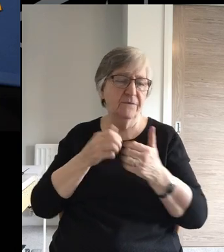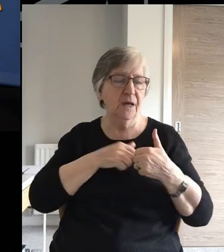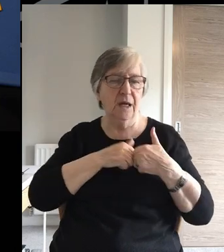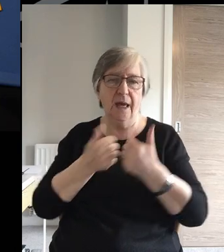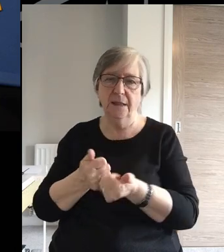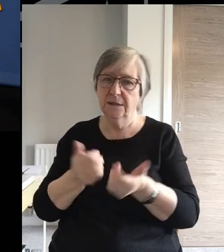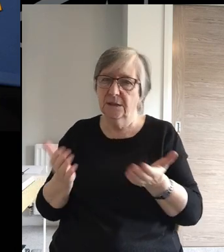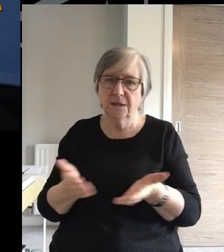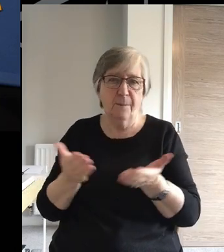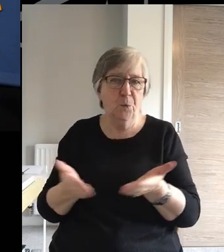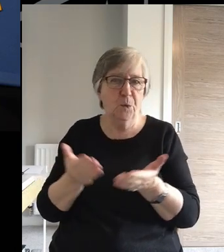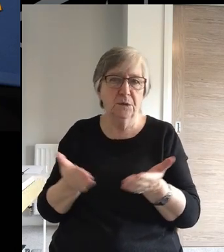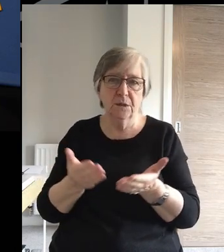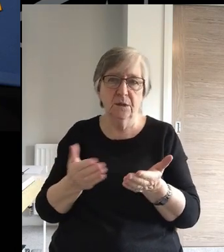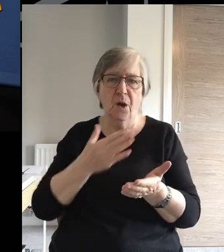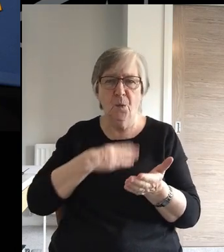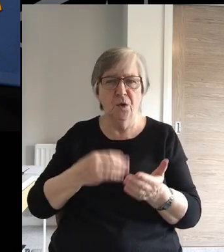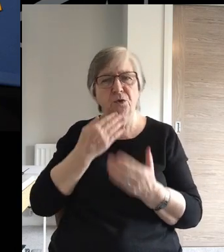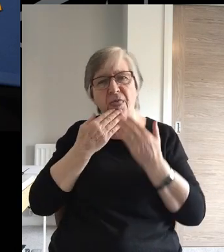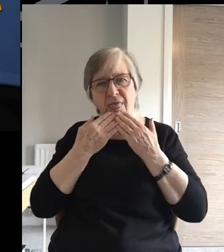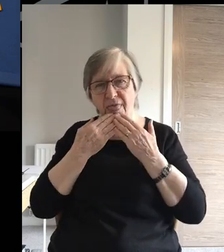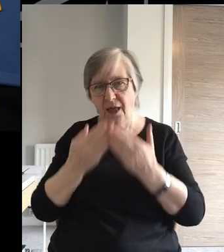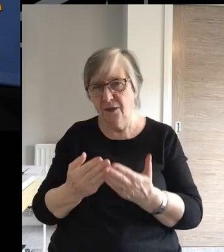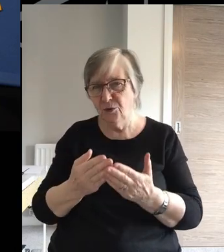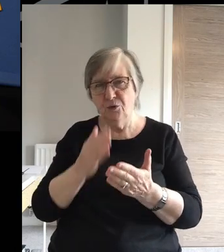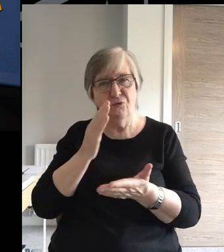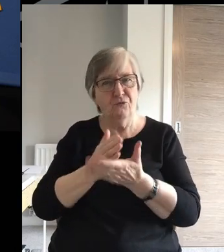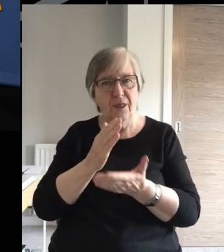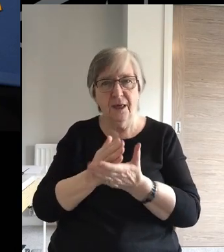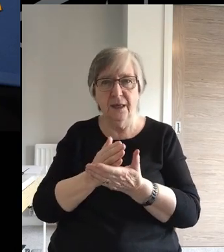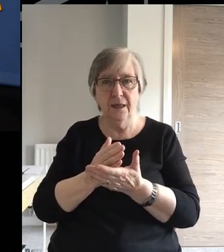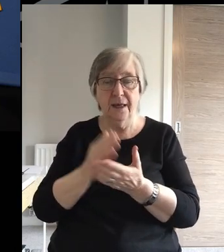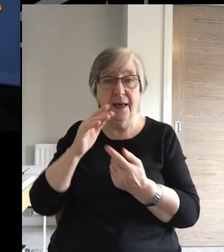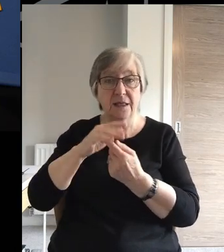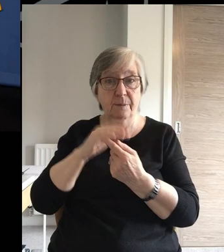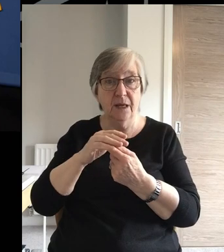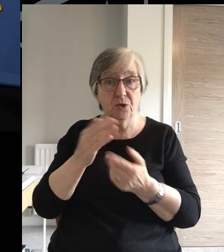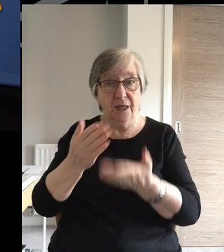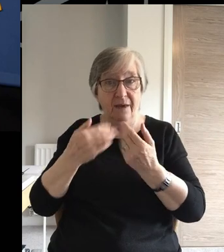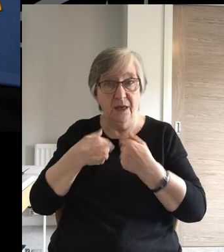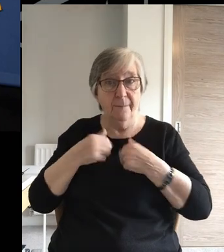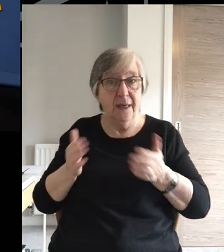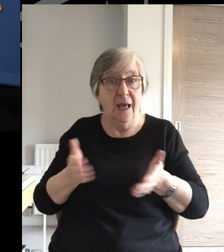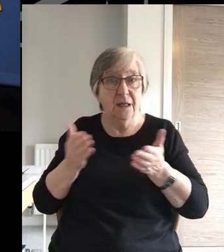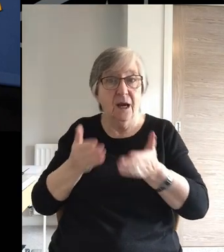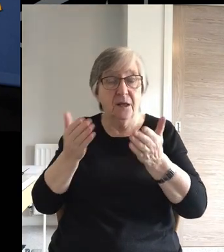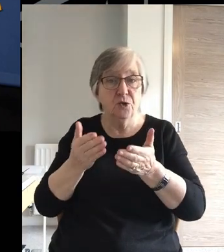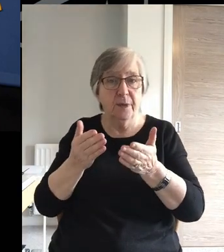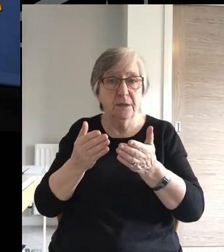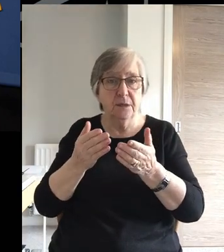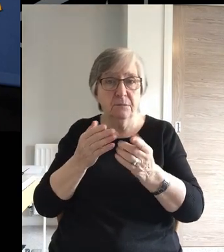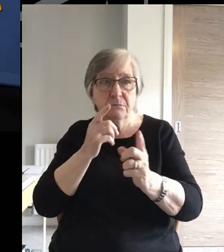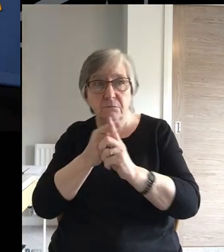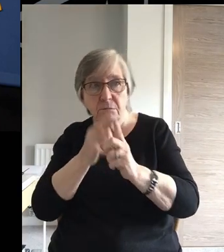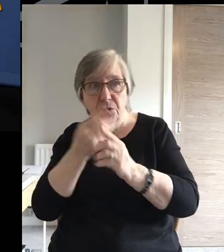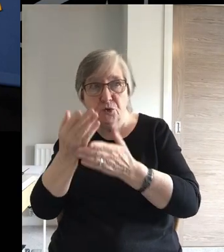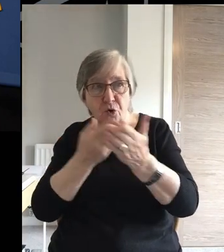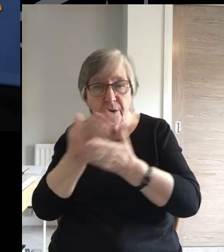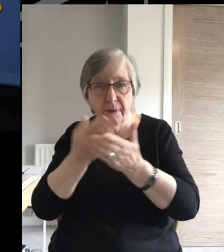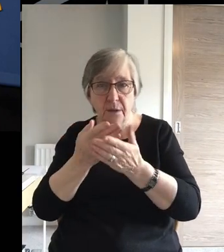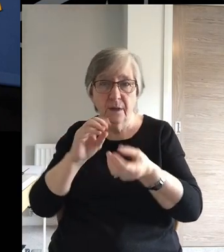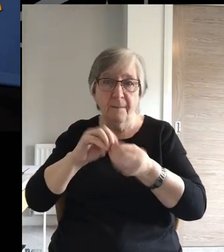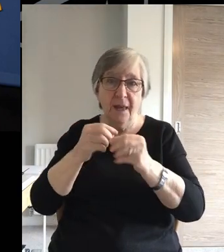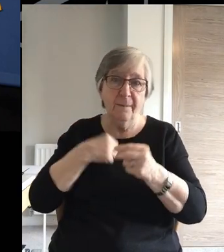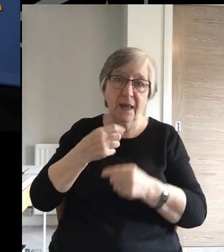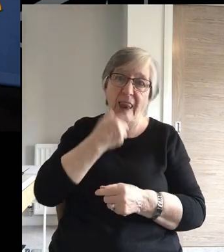and support. And I wanted to thank you all especially for giving me encouragement and feedback, for making me laugh